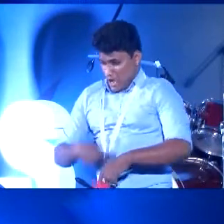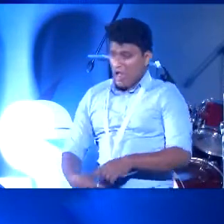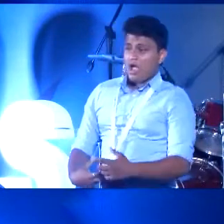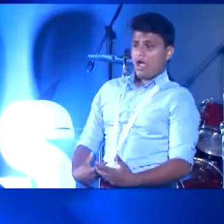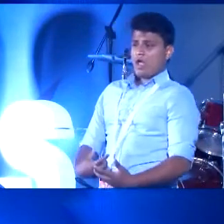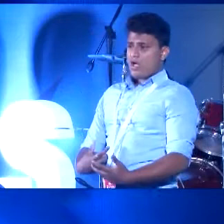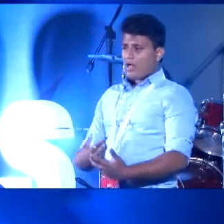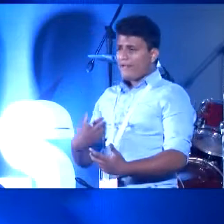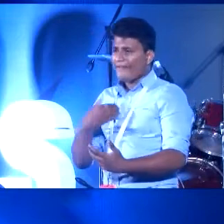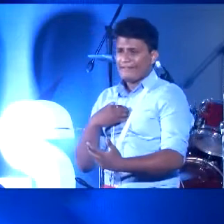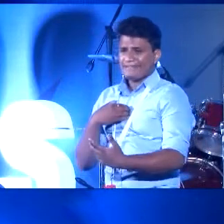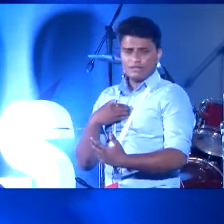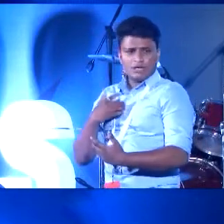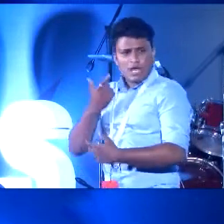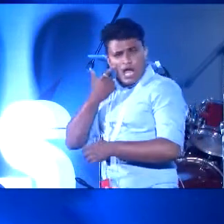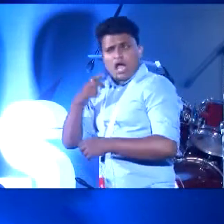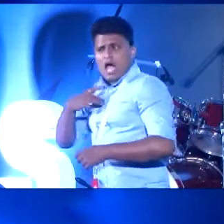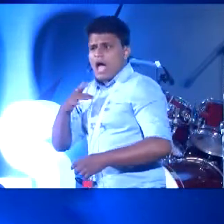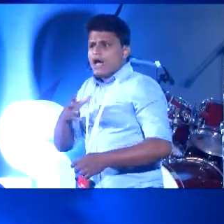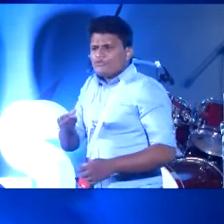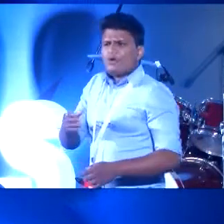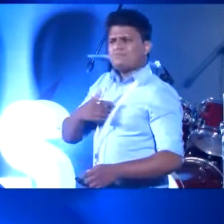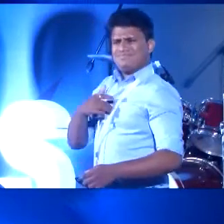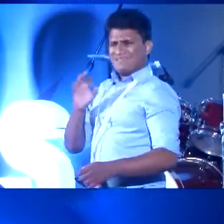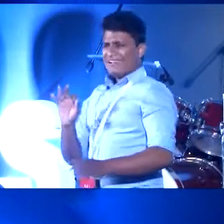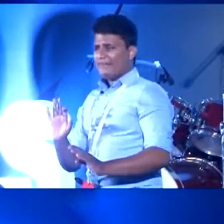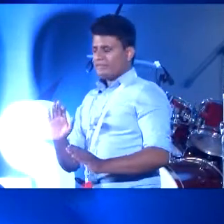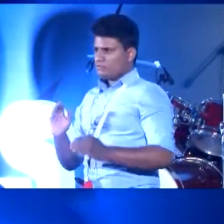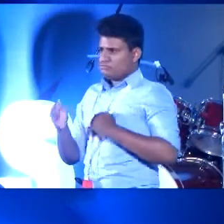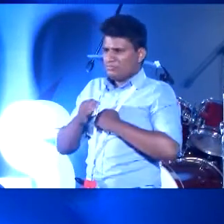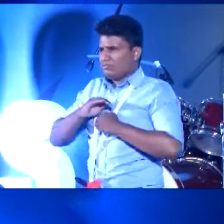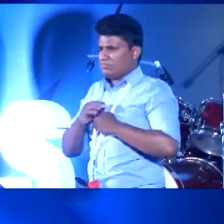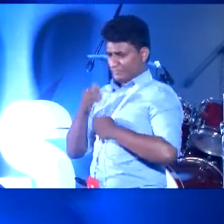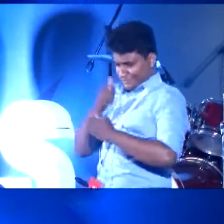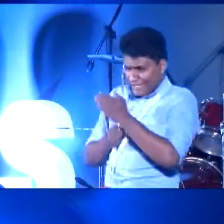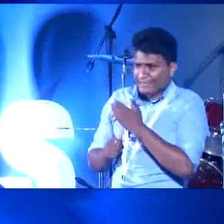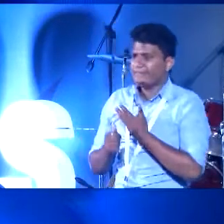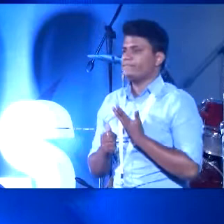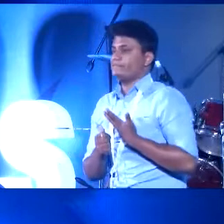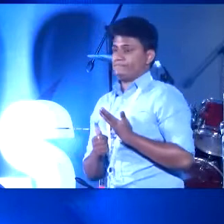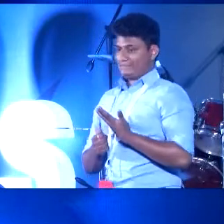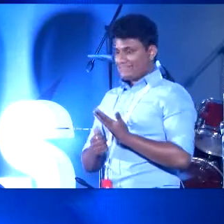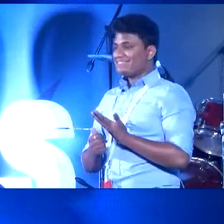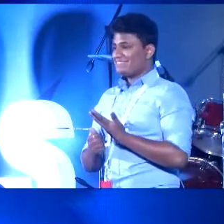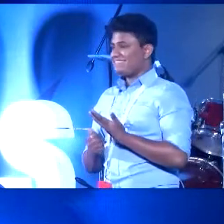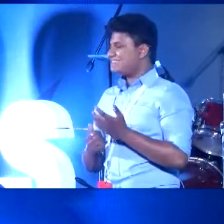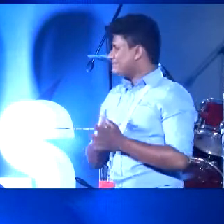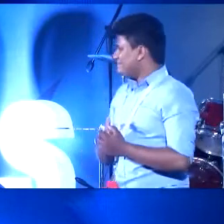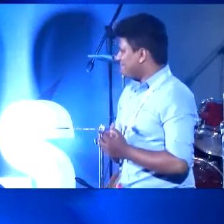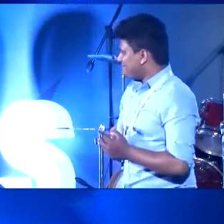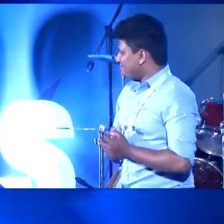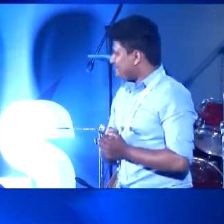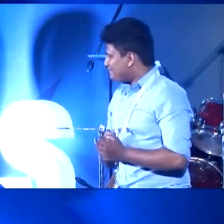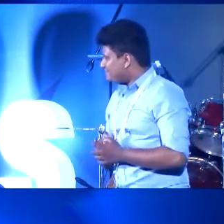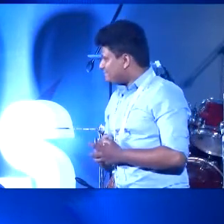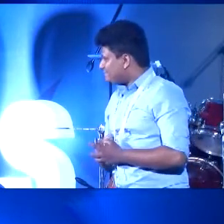that covers up this compassion. We are like onions, you know, as we grow, we add layers. But just